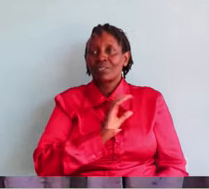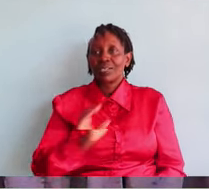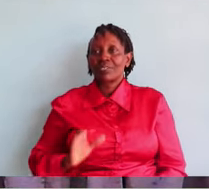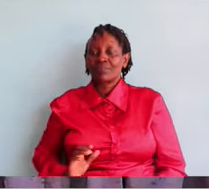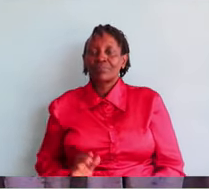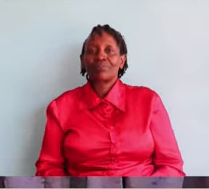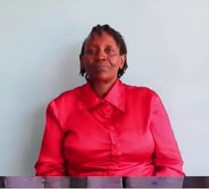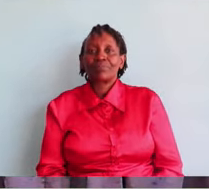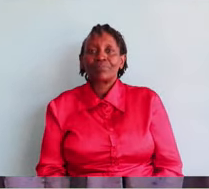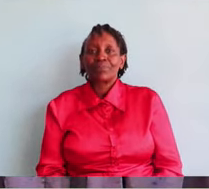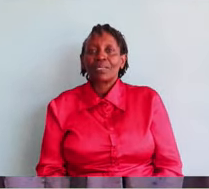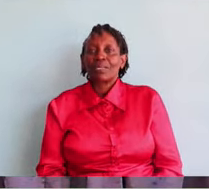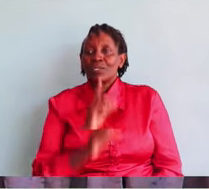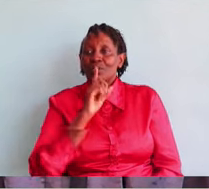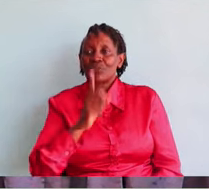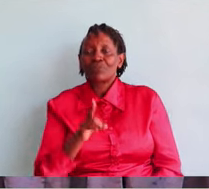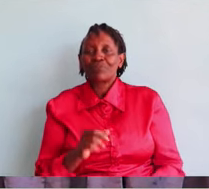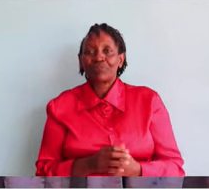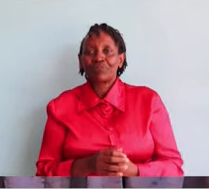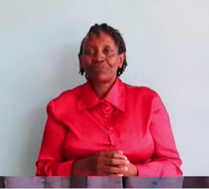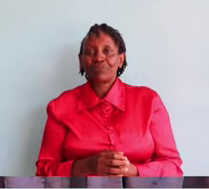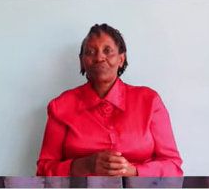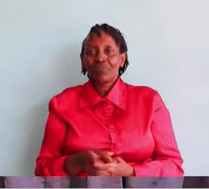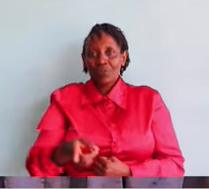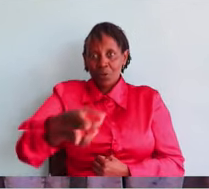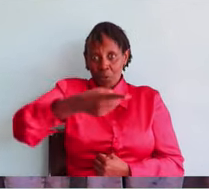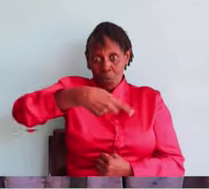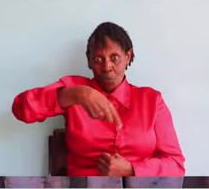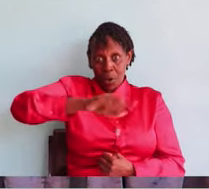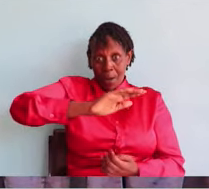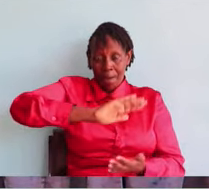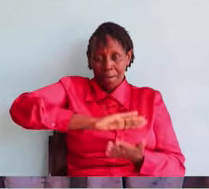for. So we